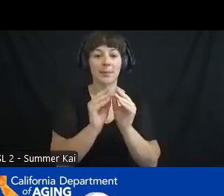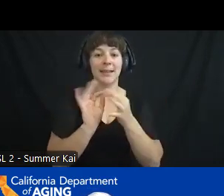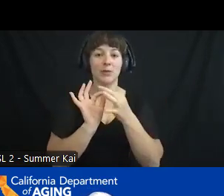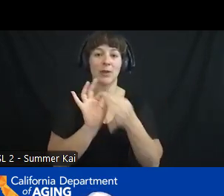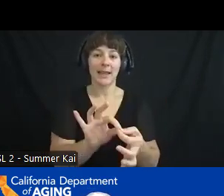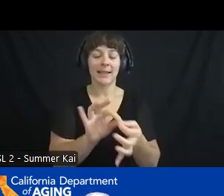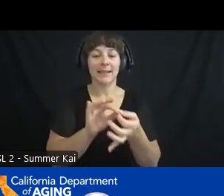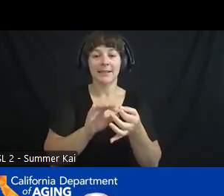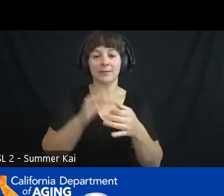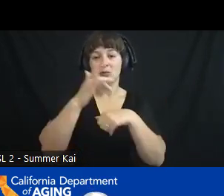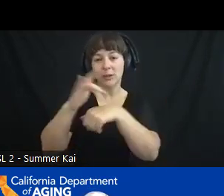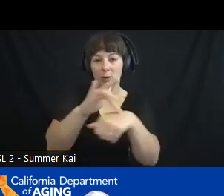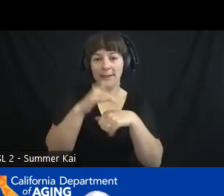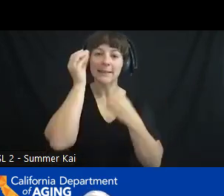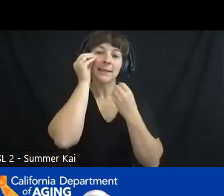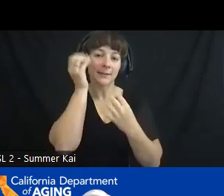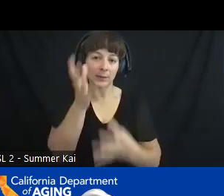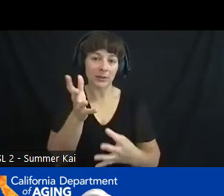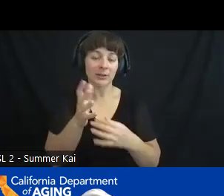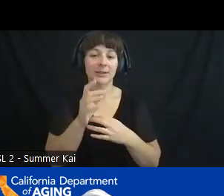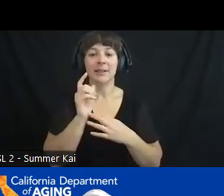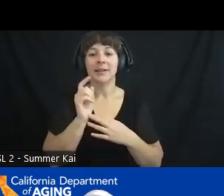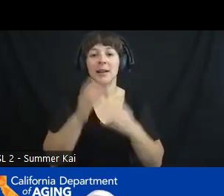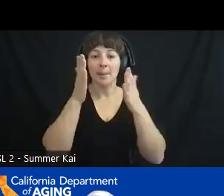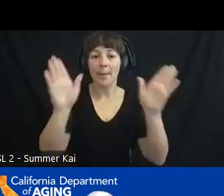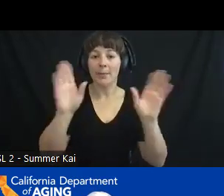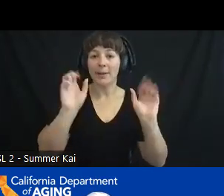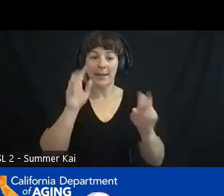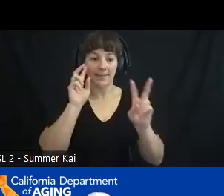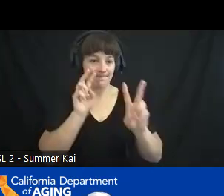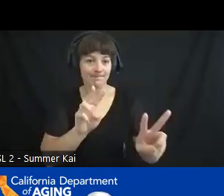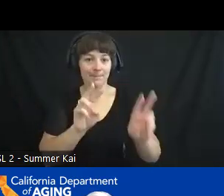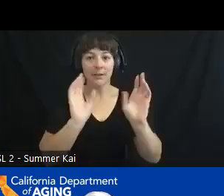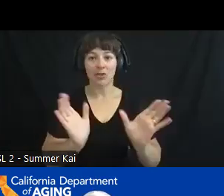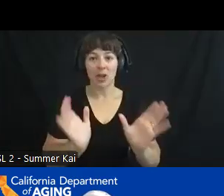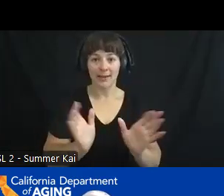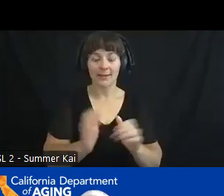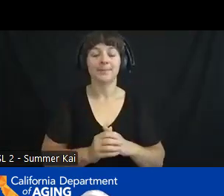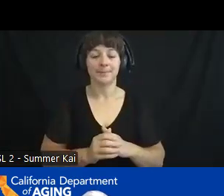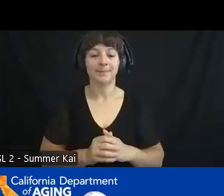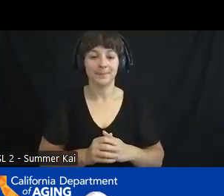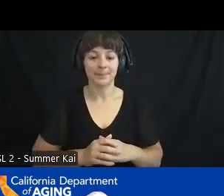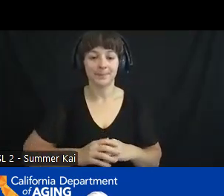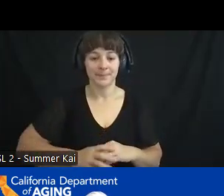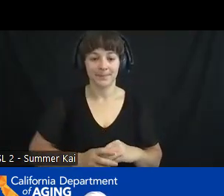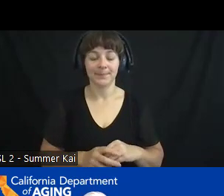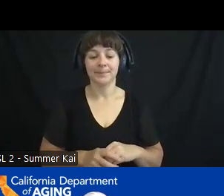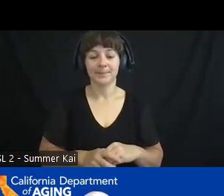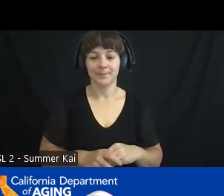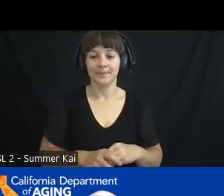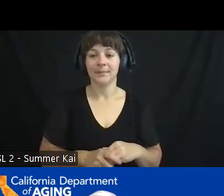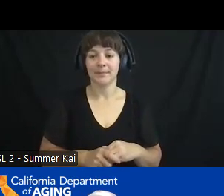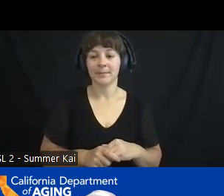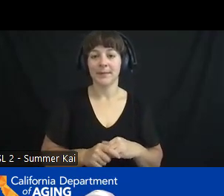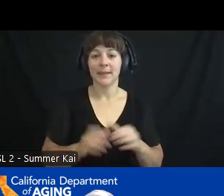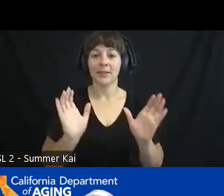meeting-related resources and information, and the public's able to view that content in the shared in the chat. The chat